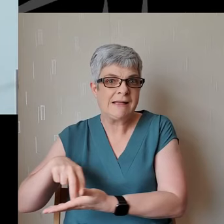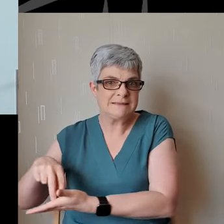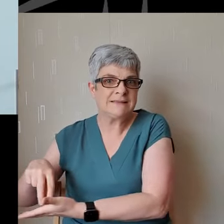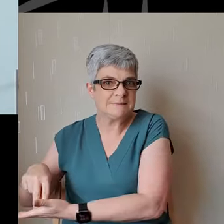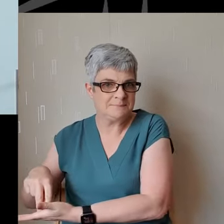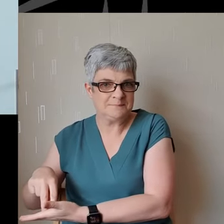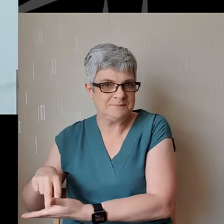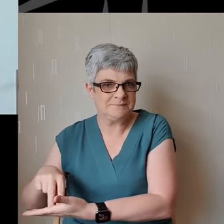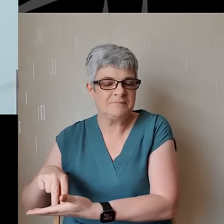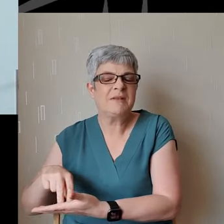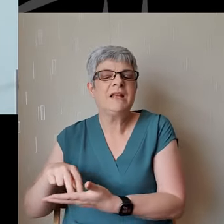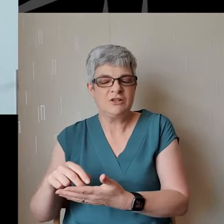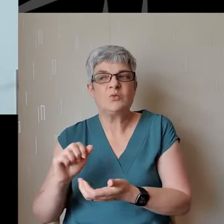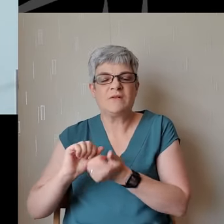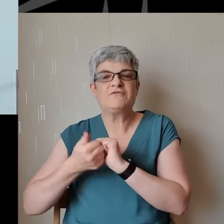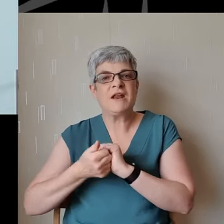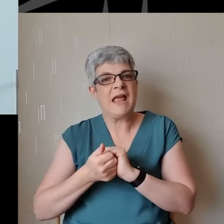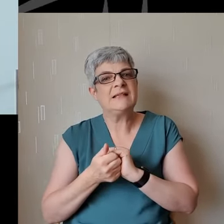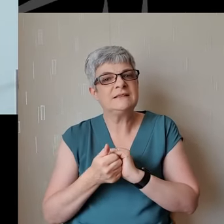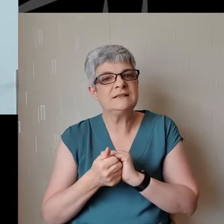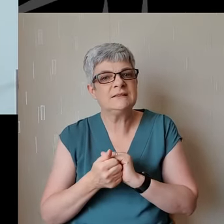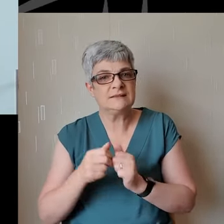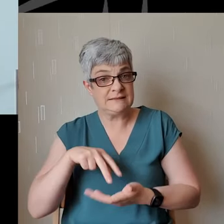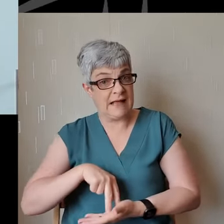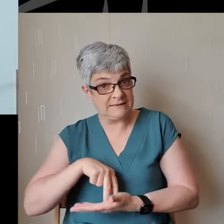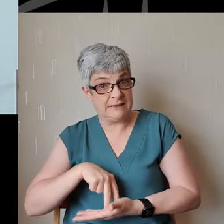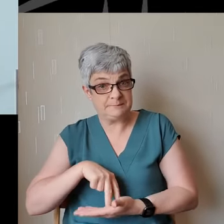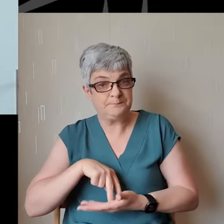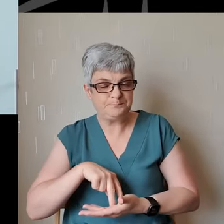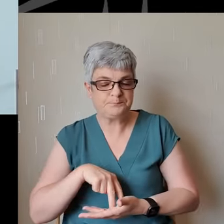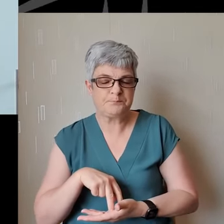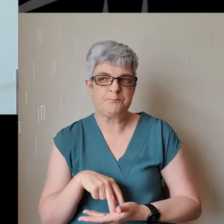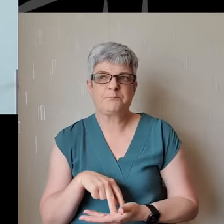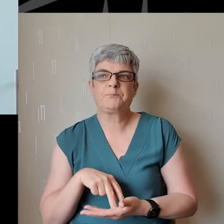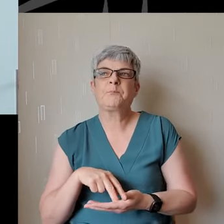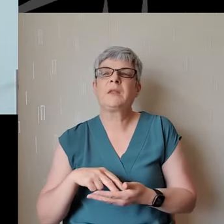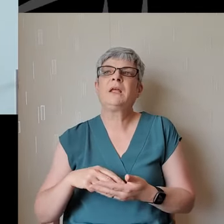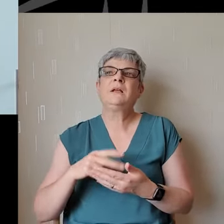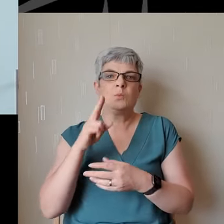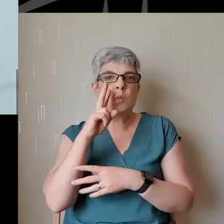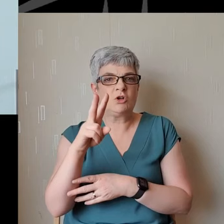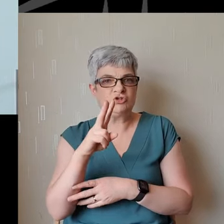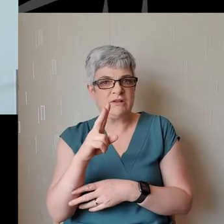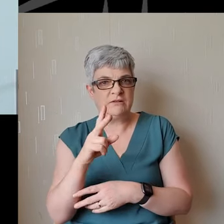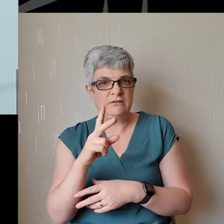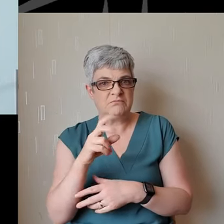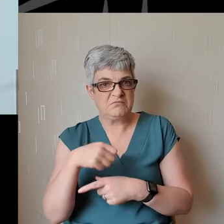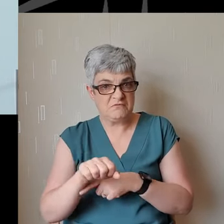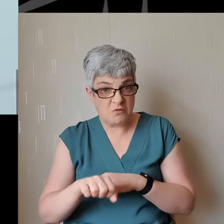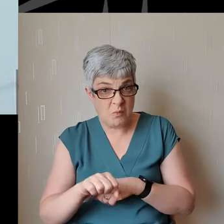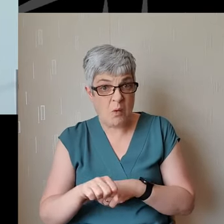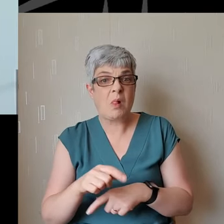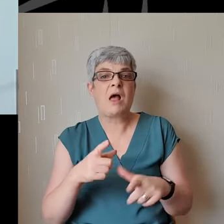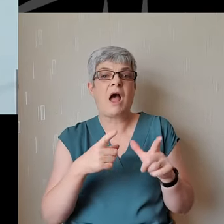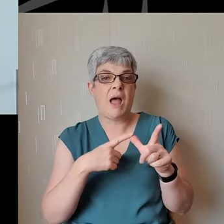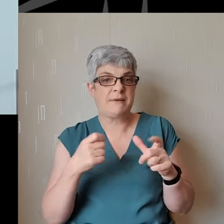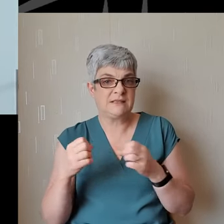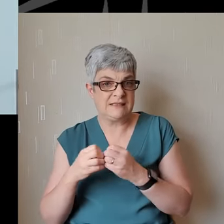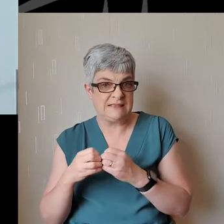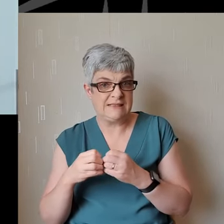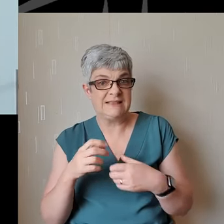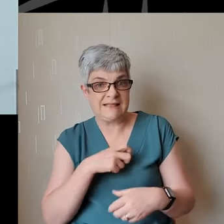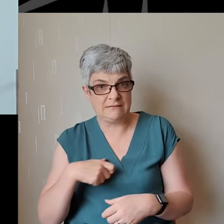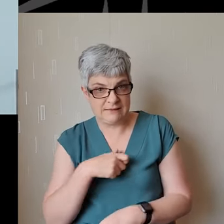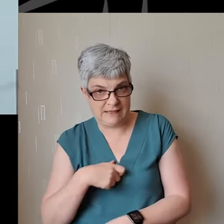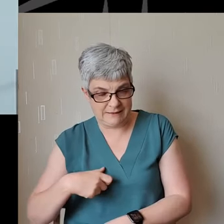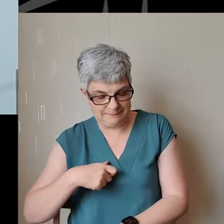football matches, and this friend of mine was standing on the terracing at Pittodrie watching a game between Aberdeen and Celtic. And